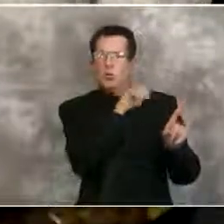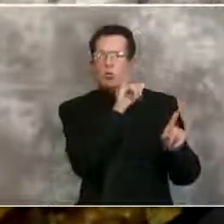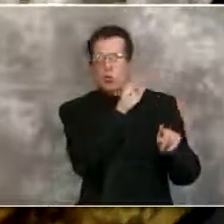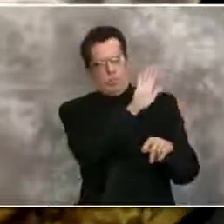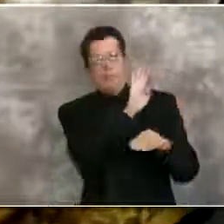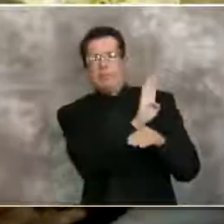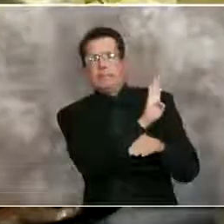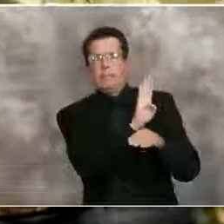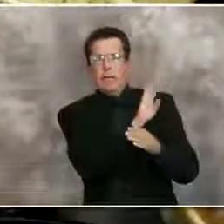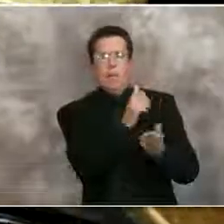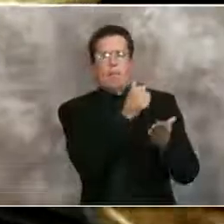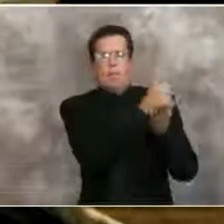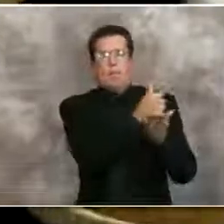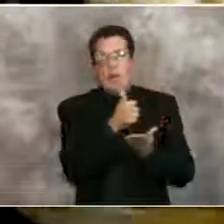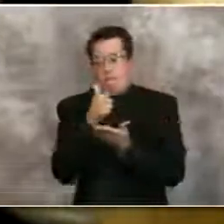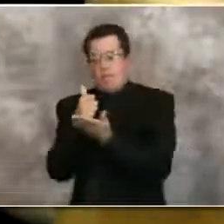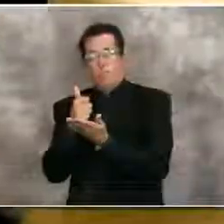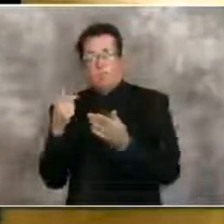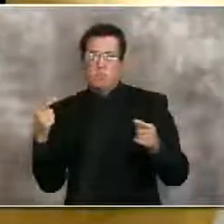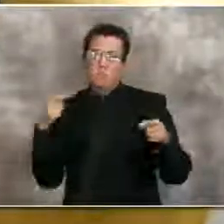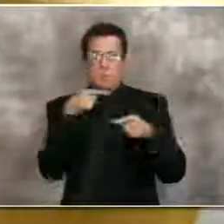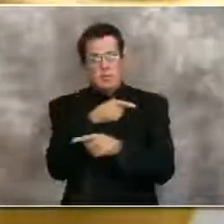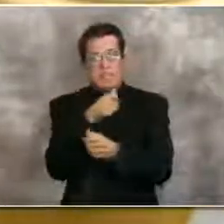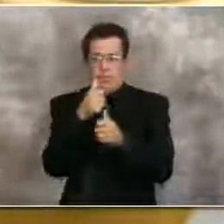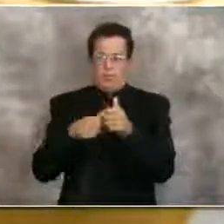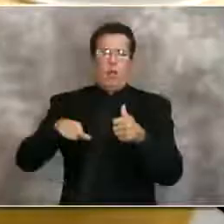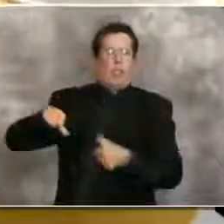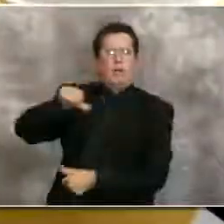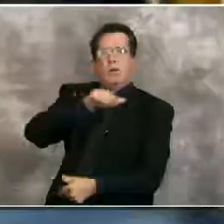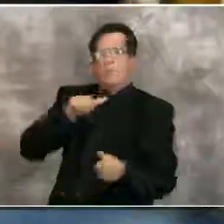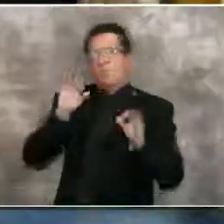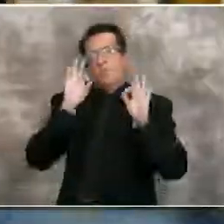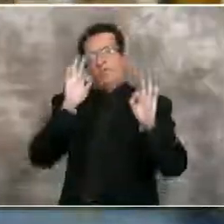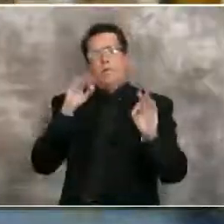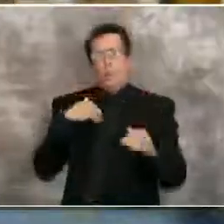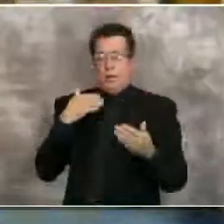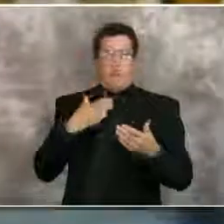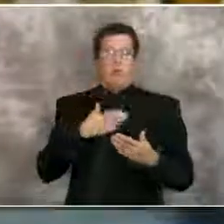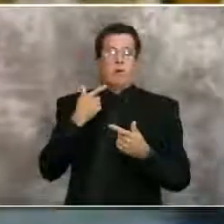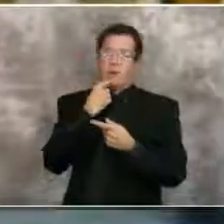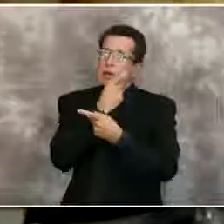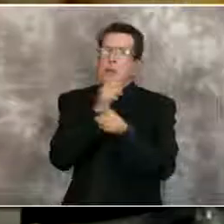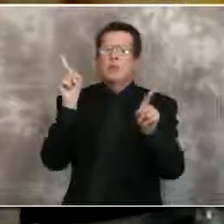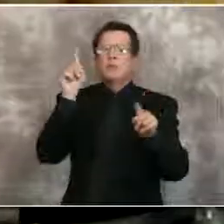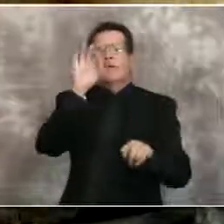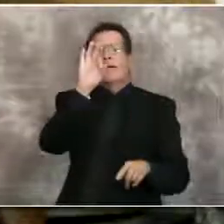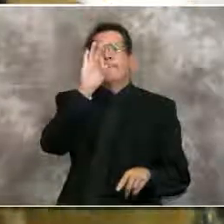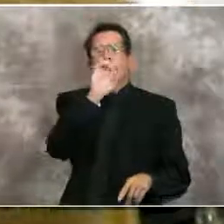these tough times. Well, we are happy to learn recently that FEMA, the Federal